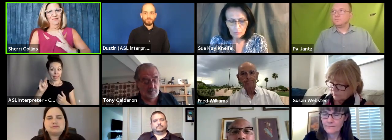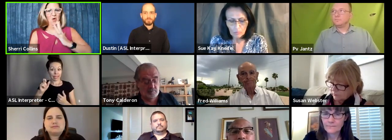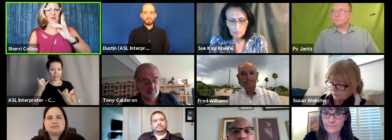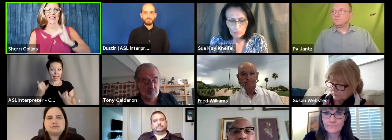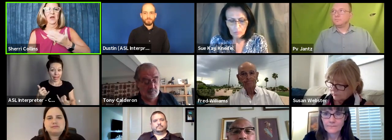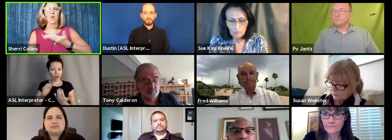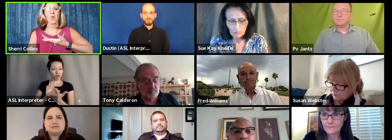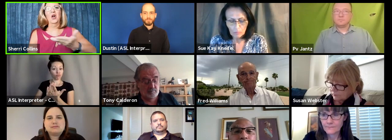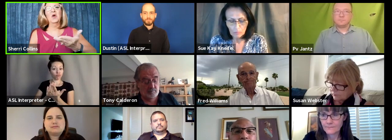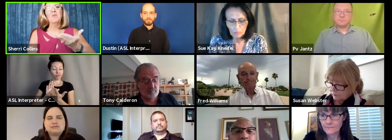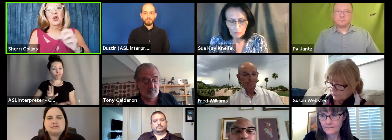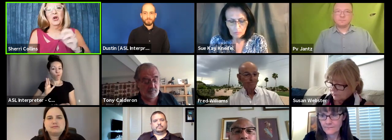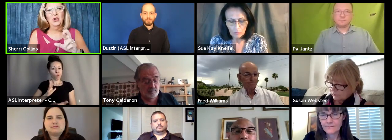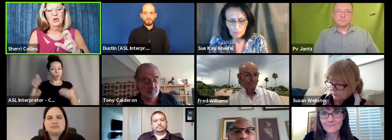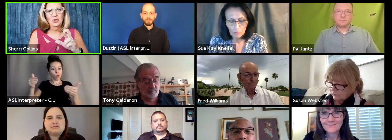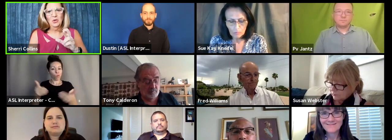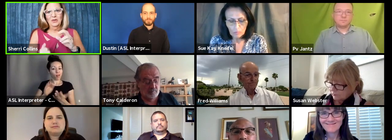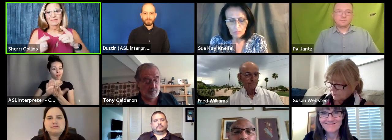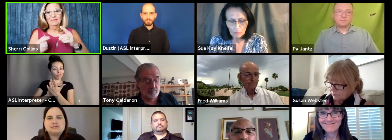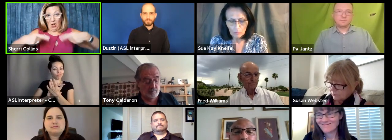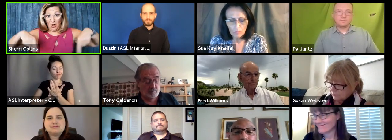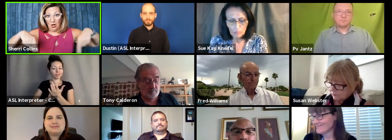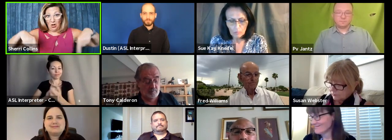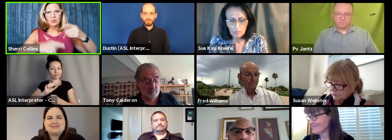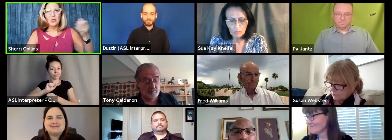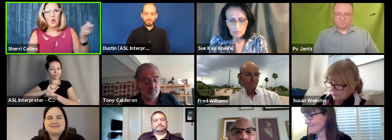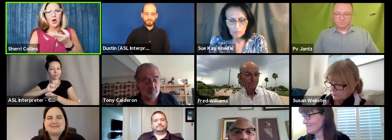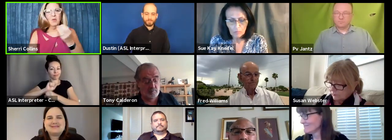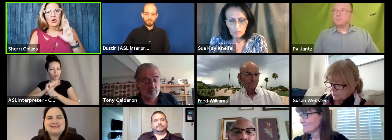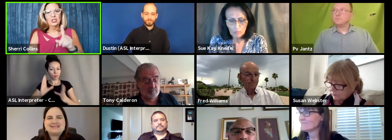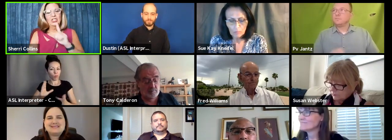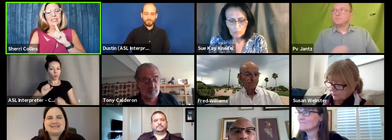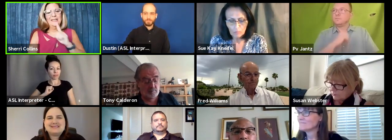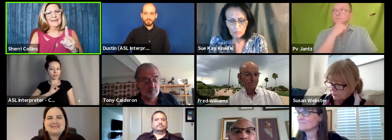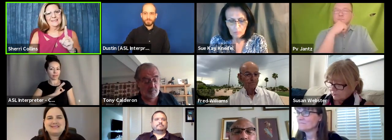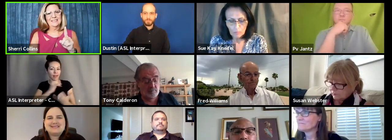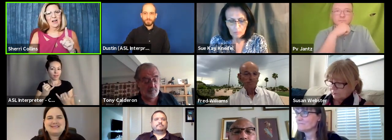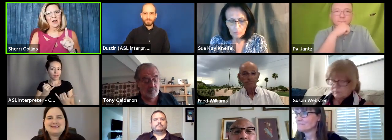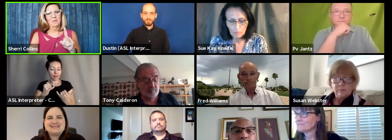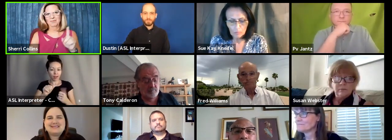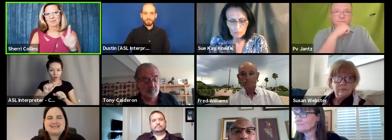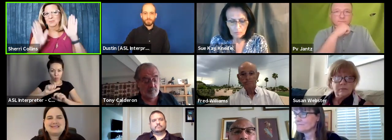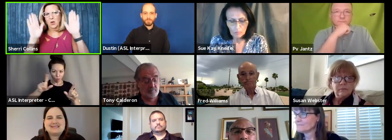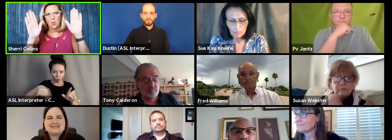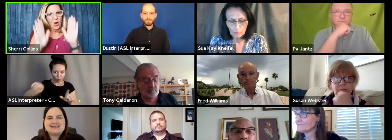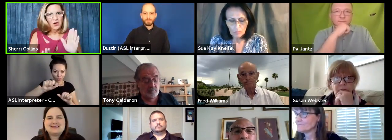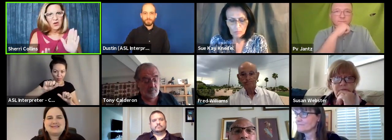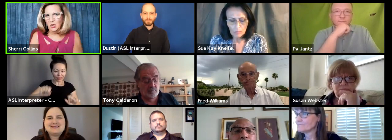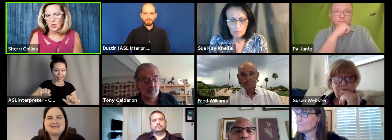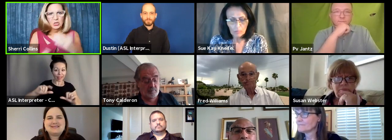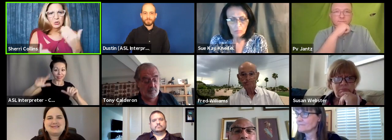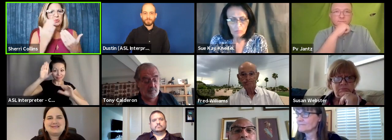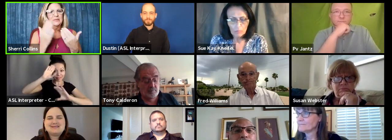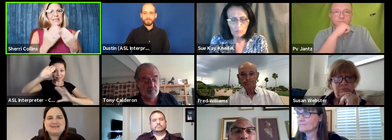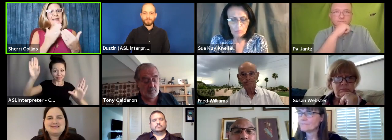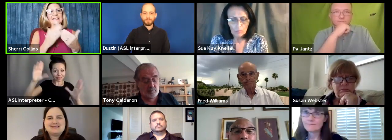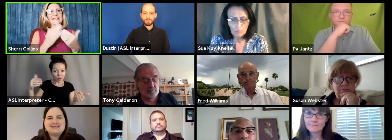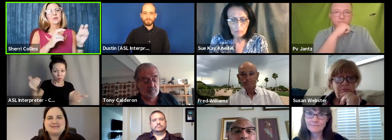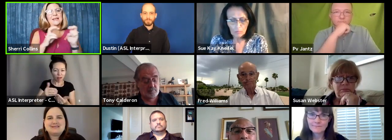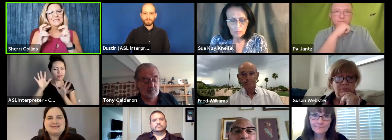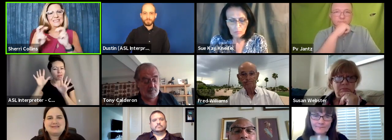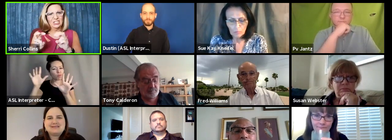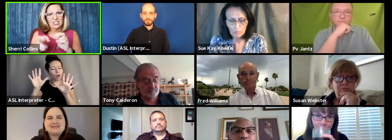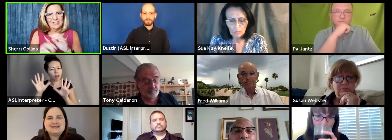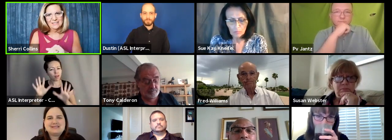to formally welcome her, all of you to welcome her. She has been wonderful, was an